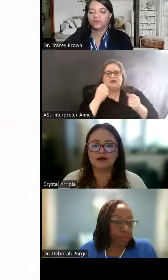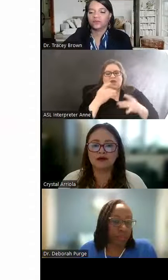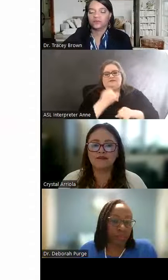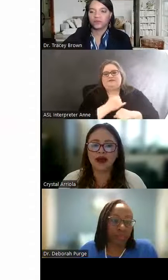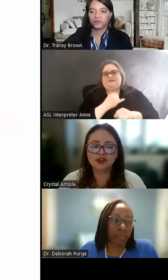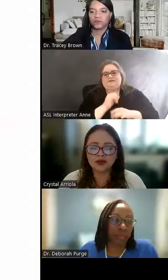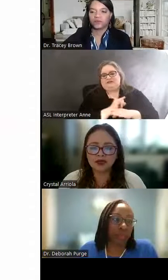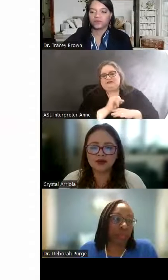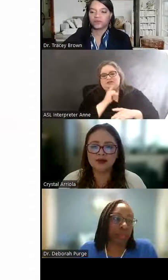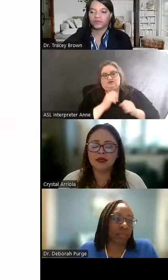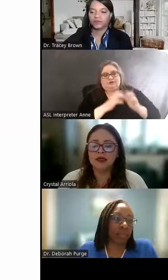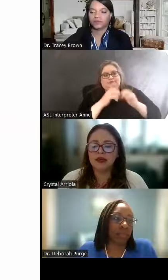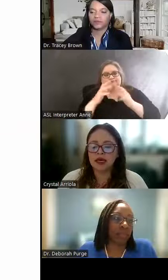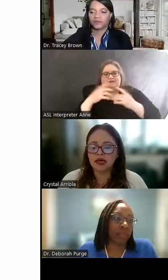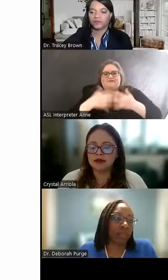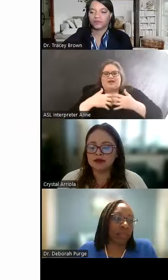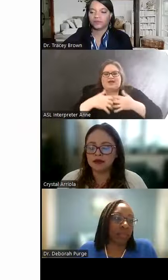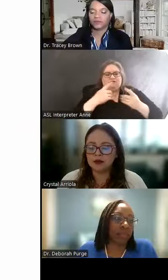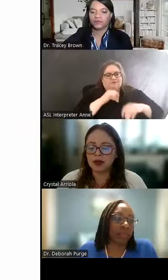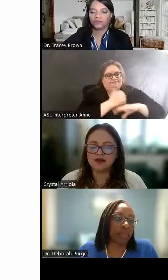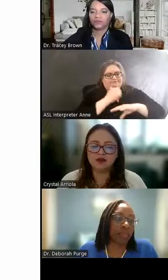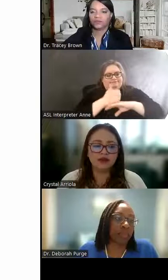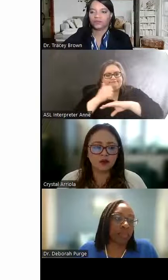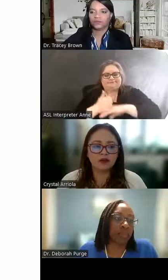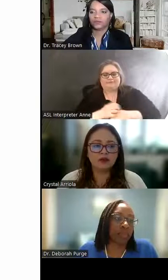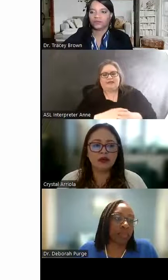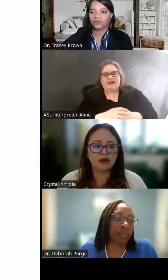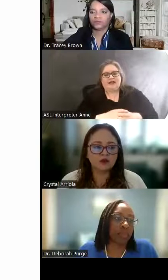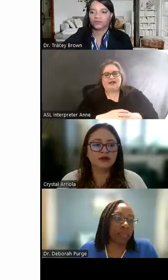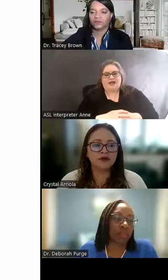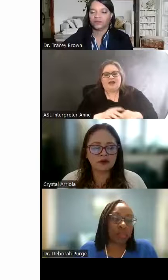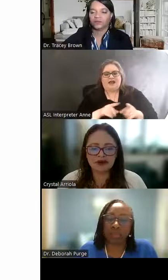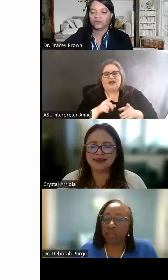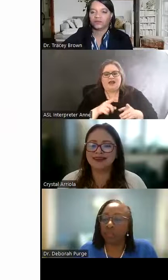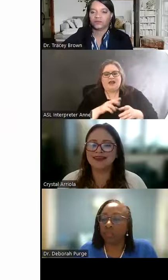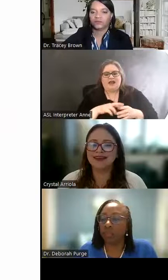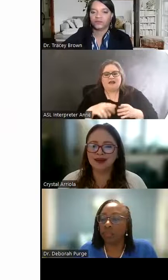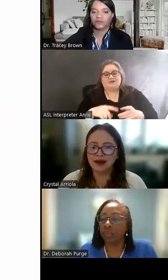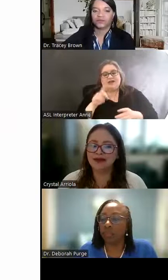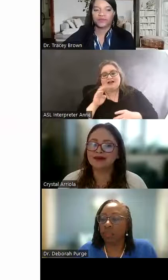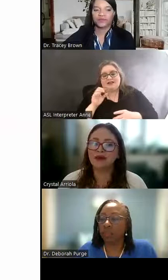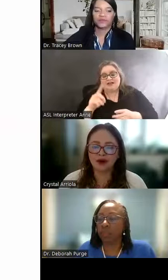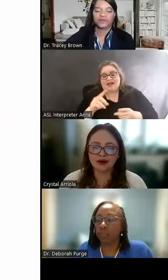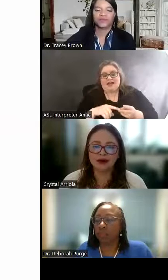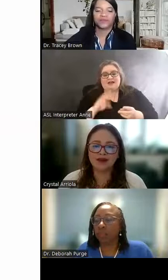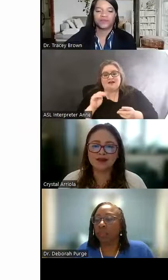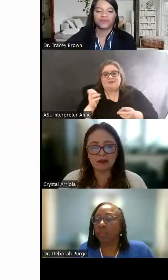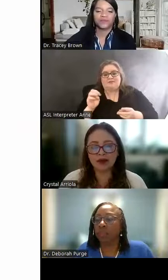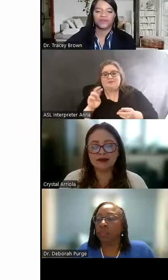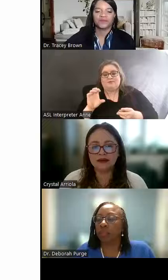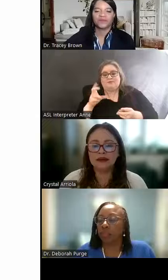lot of factories. And as a result, lead and mercury poisoning in the land and the water